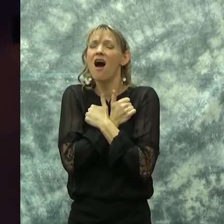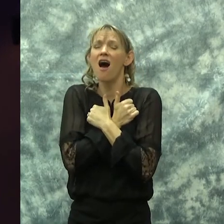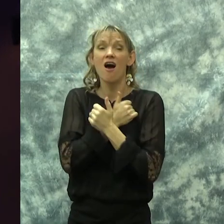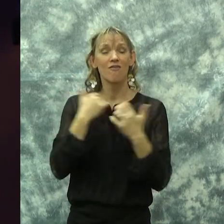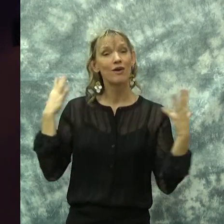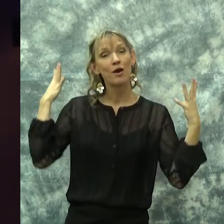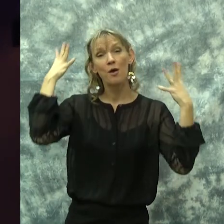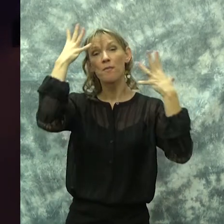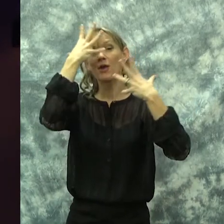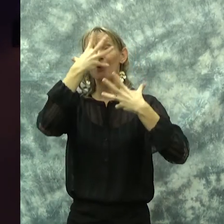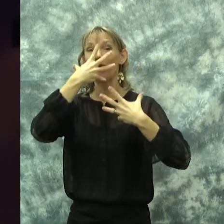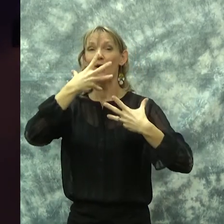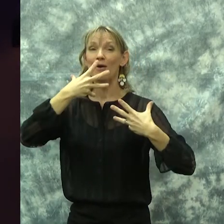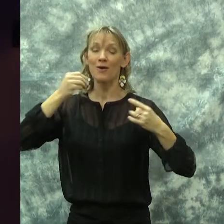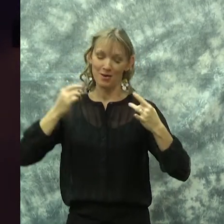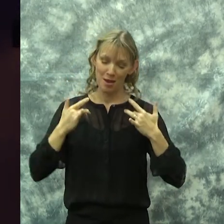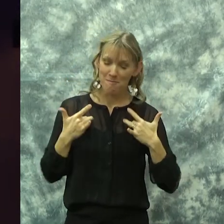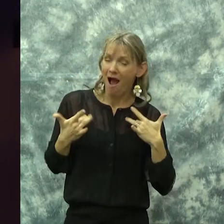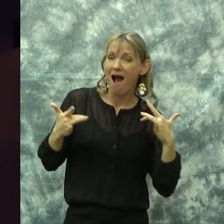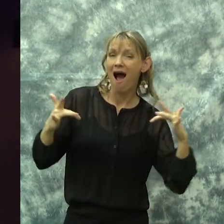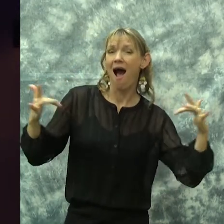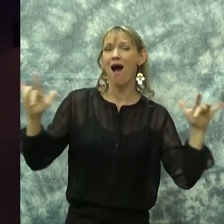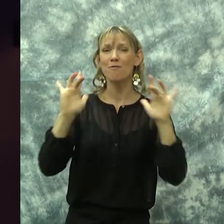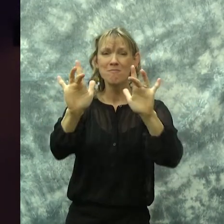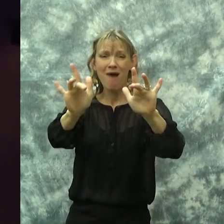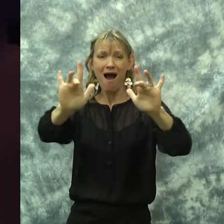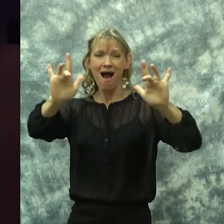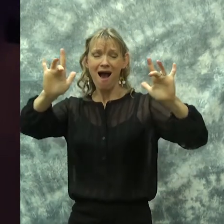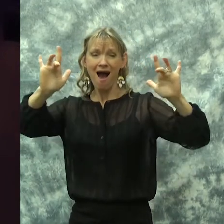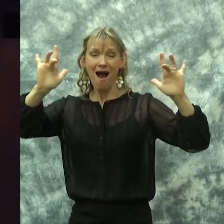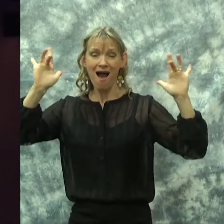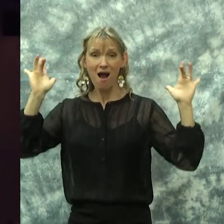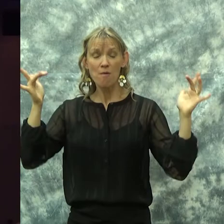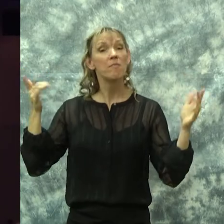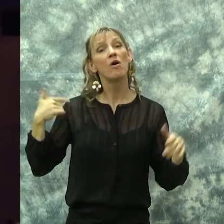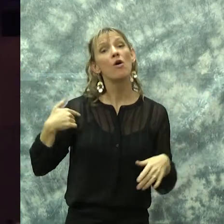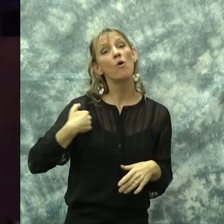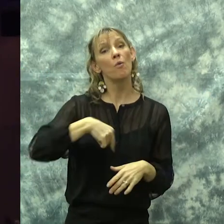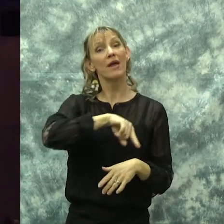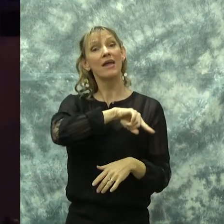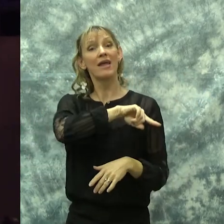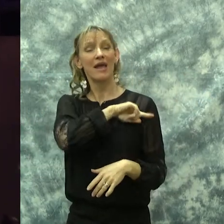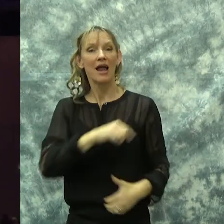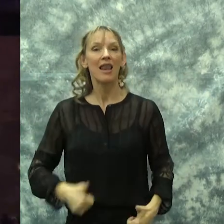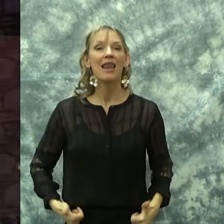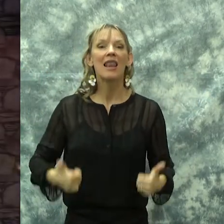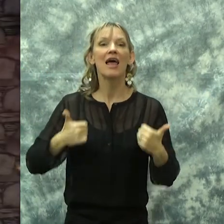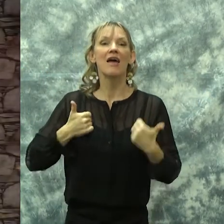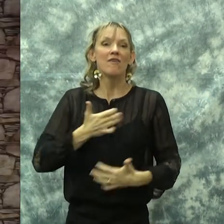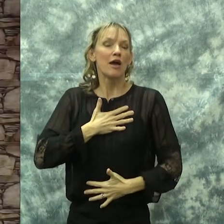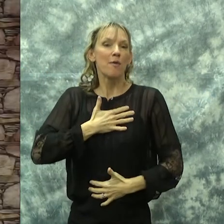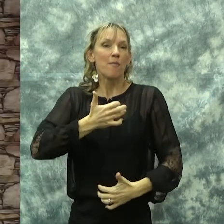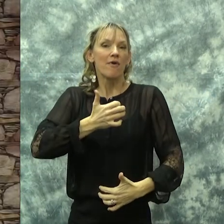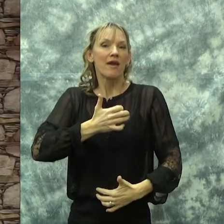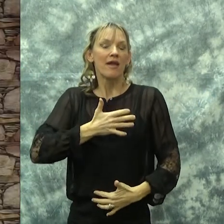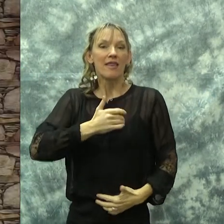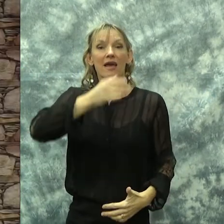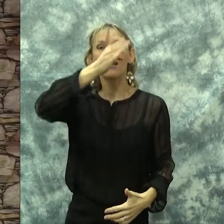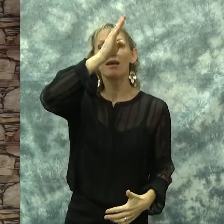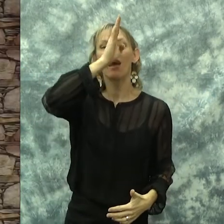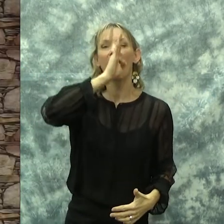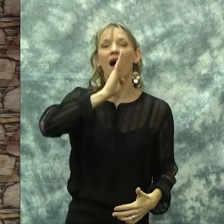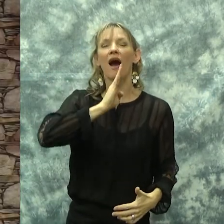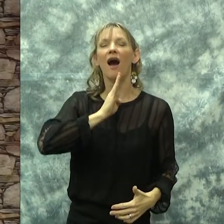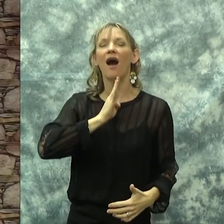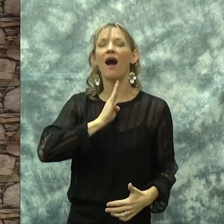the beauty that shines in you and me. We are the living, breathing God.